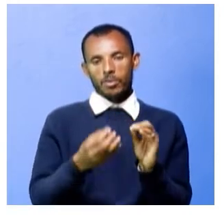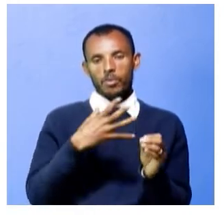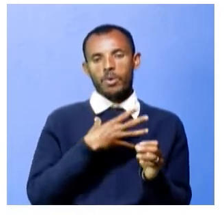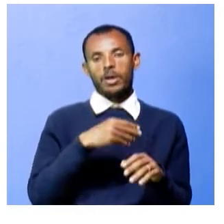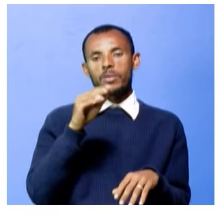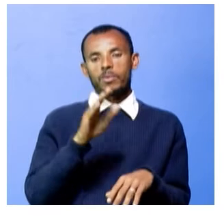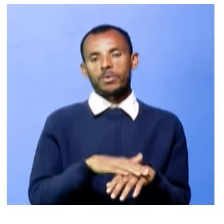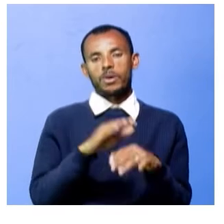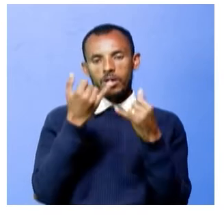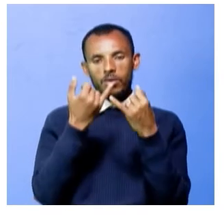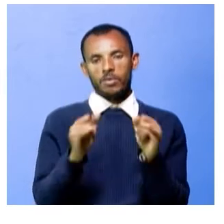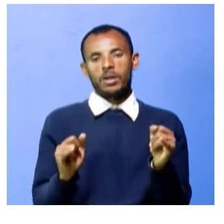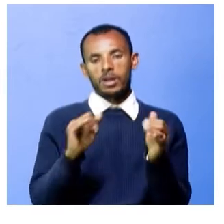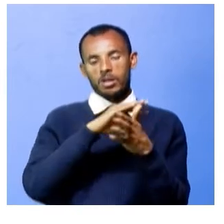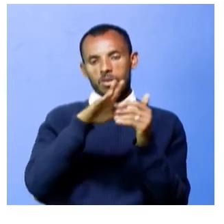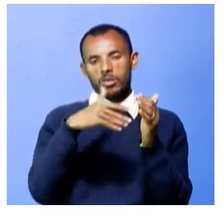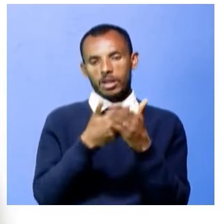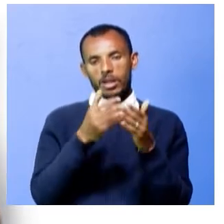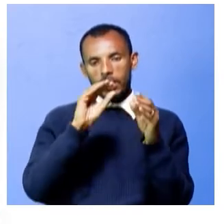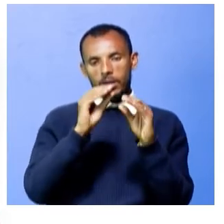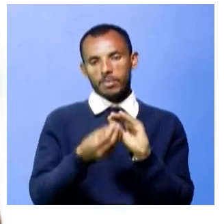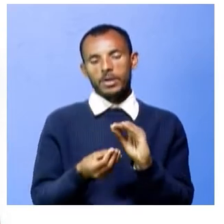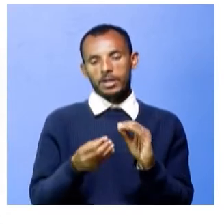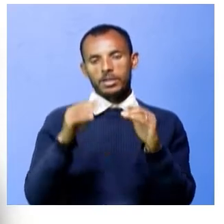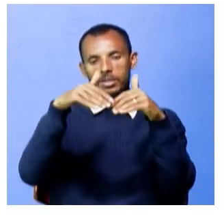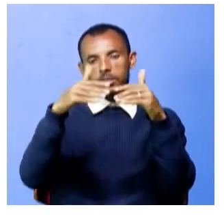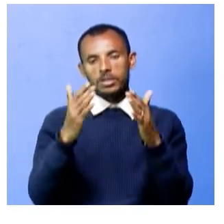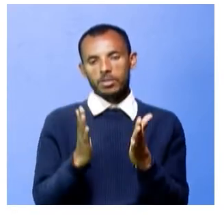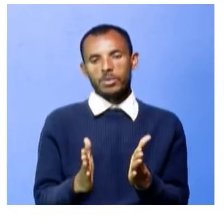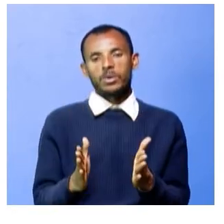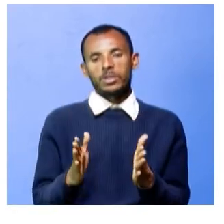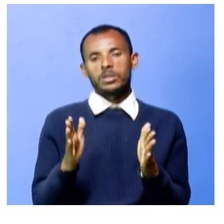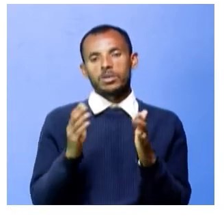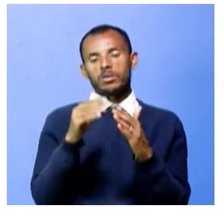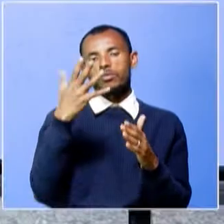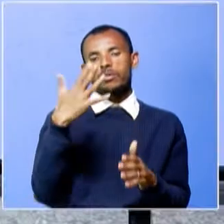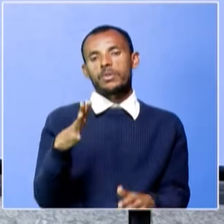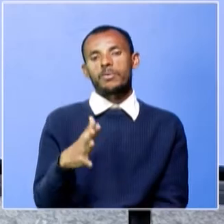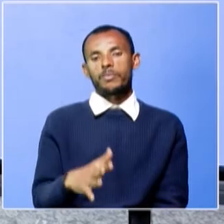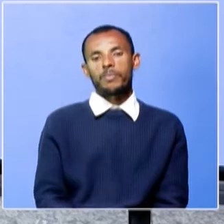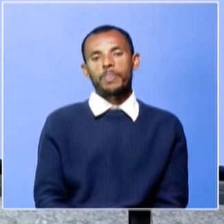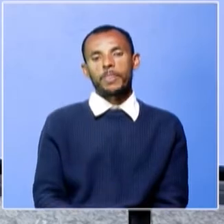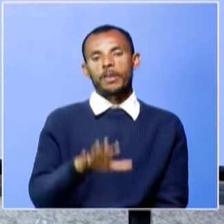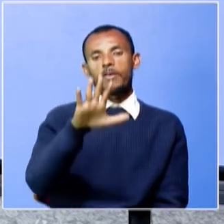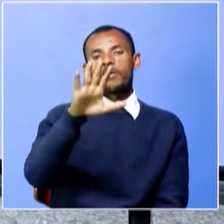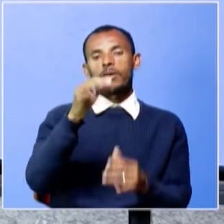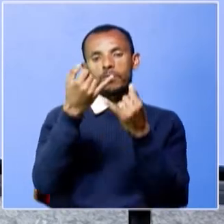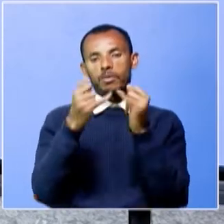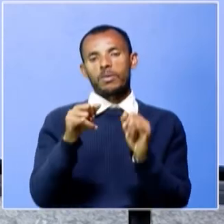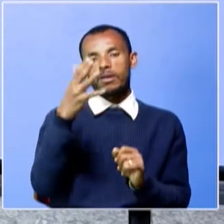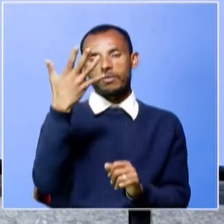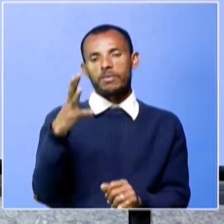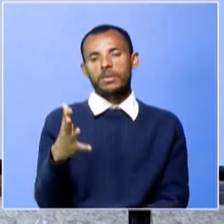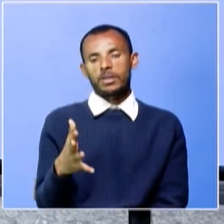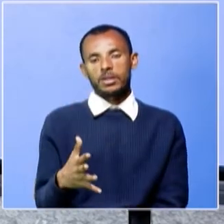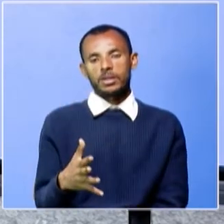balls over the total number of balls in the box, which is 15. So 5 over 15,